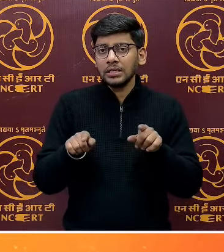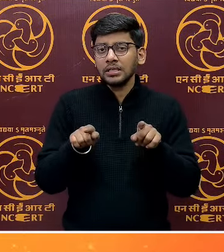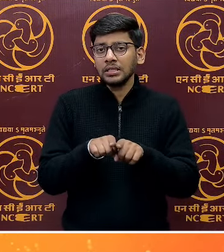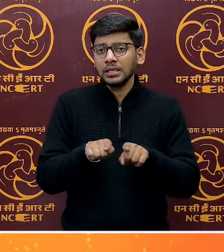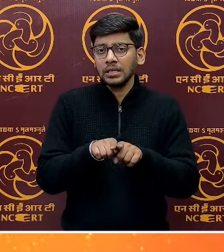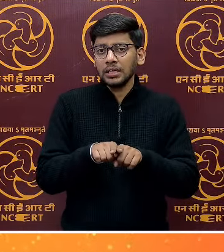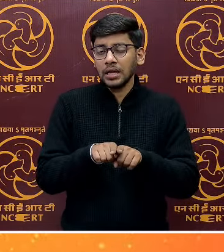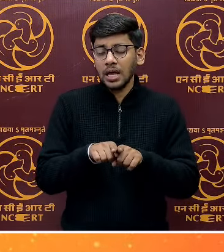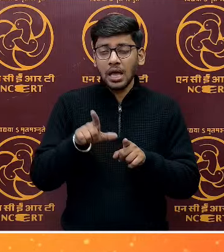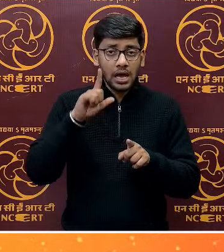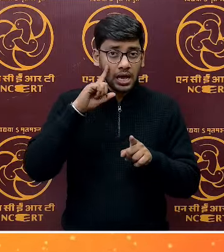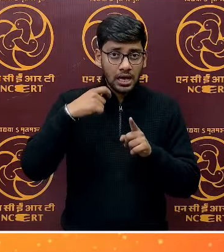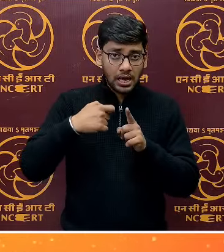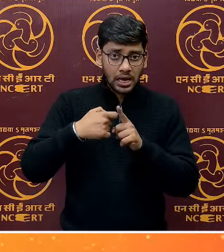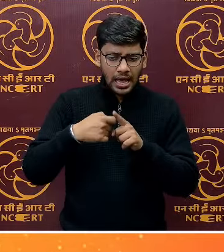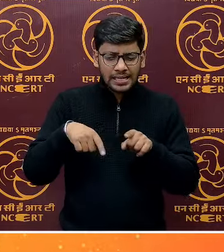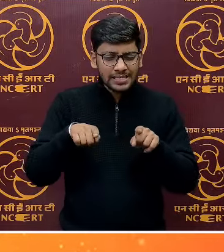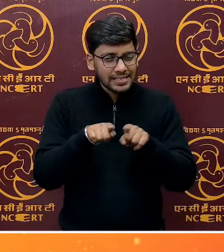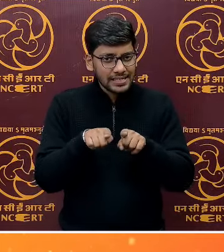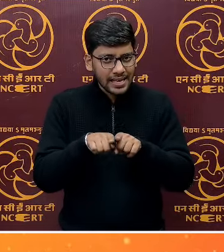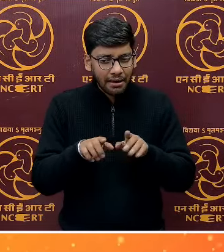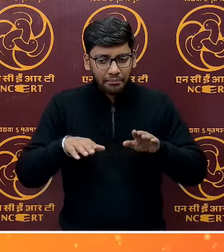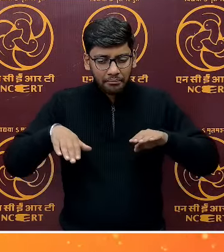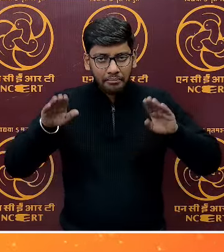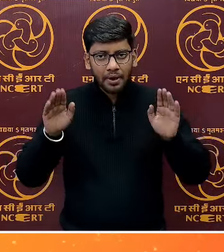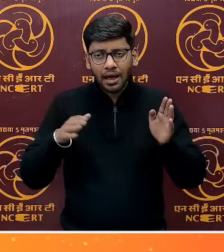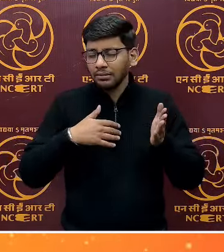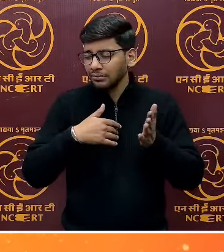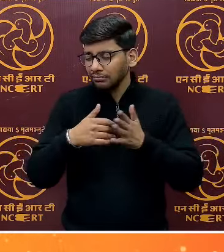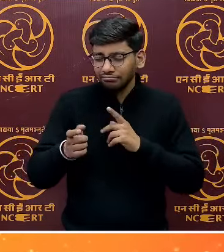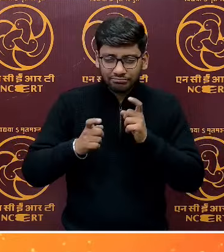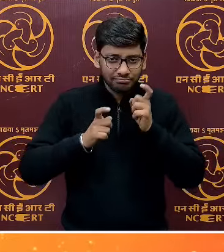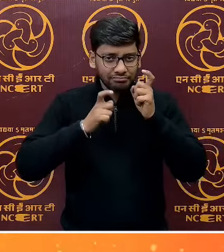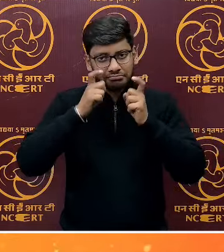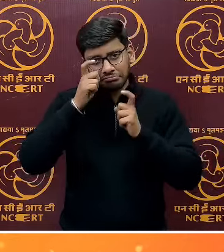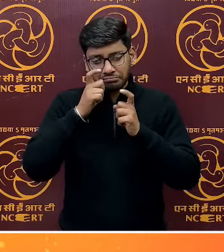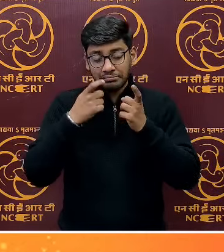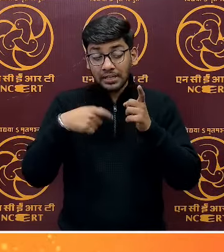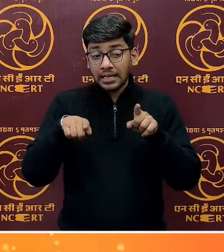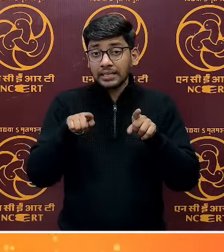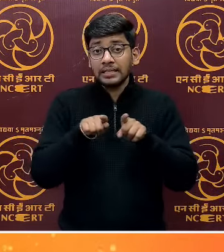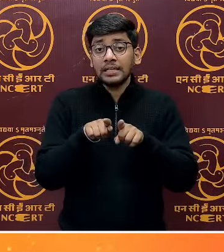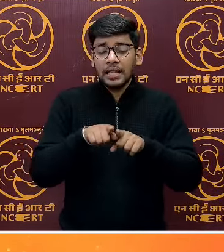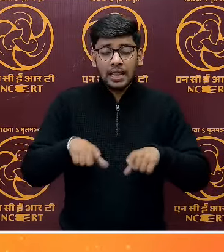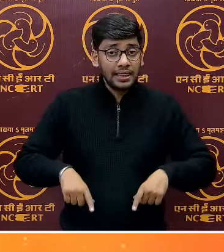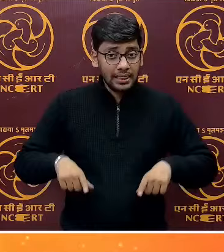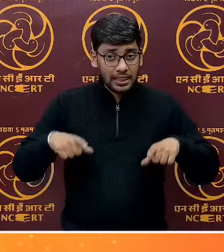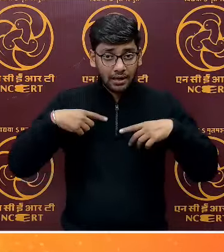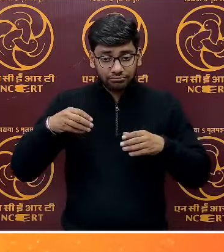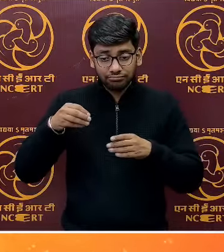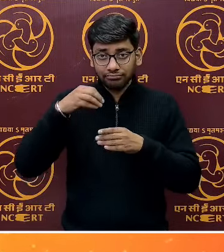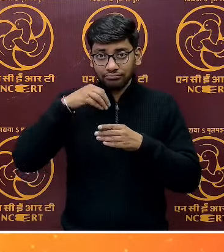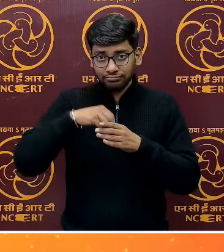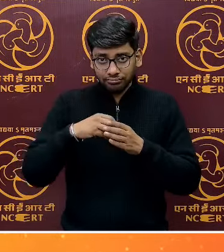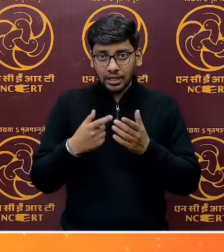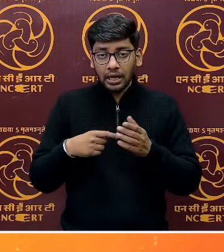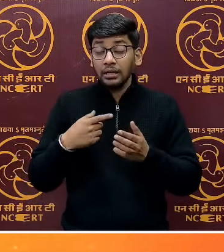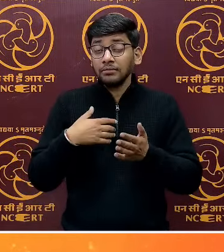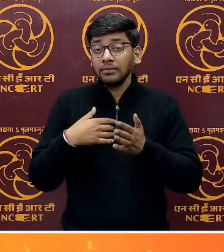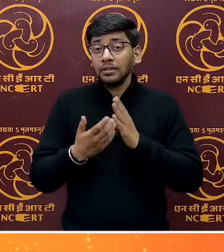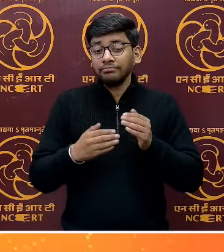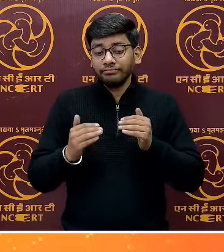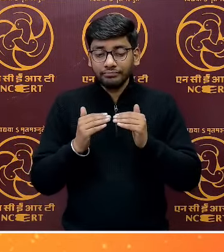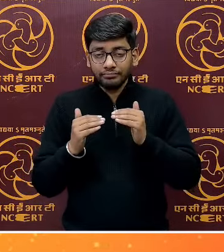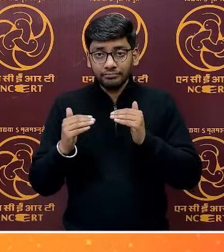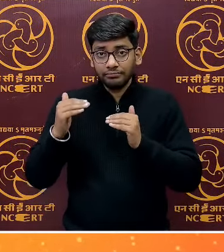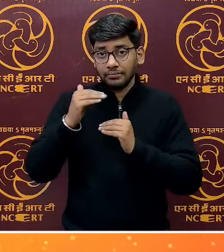birds, children, is called simile. Any expression in which like is included to compare one thing with the other is